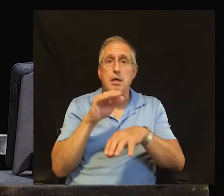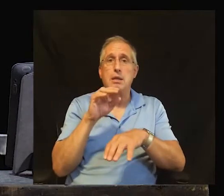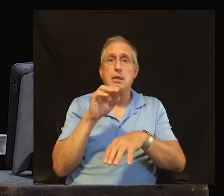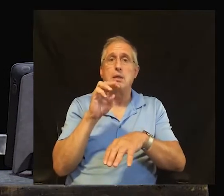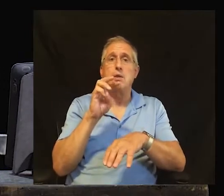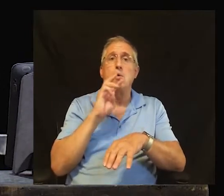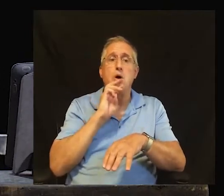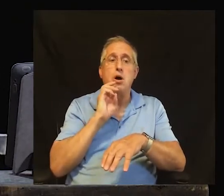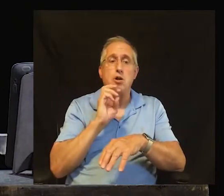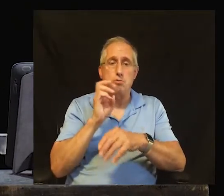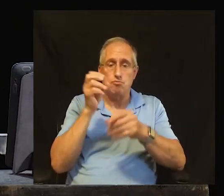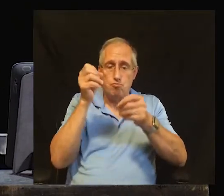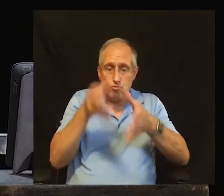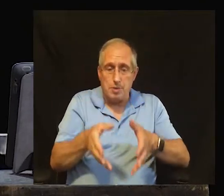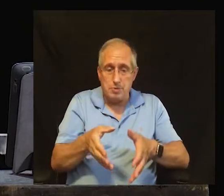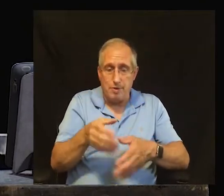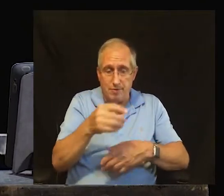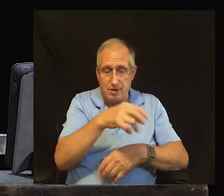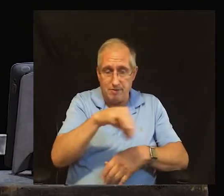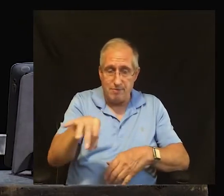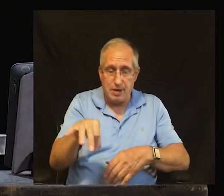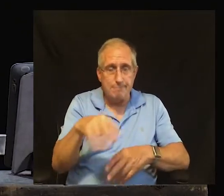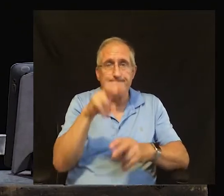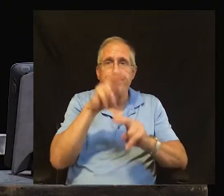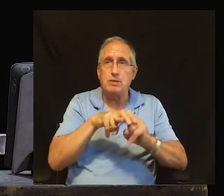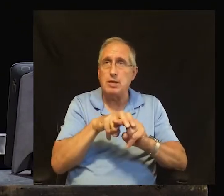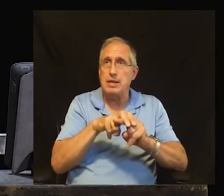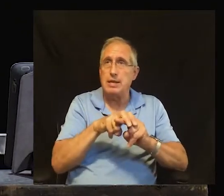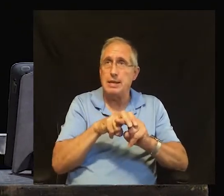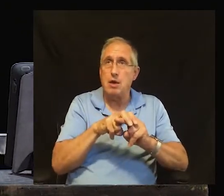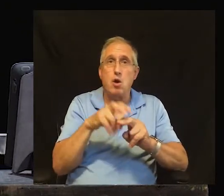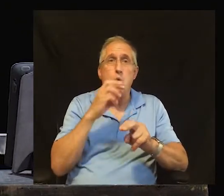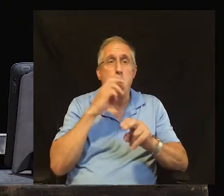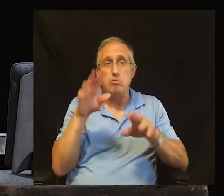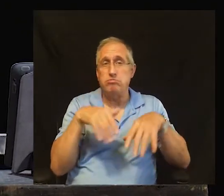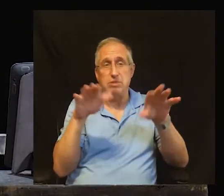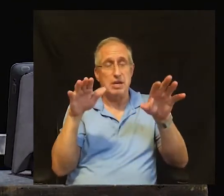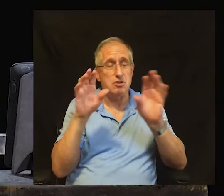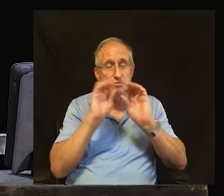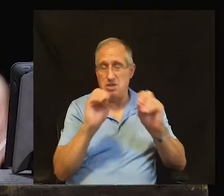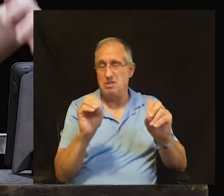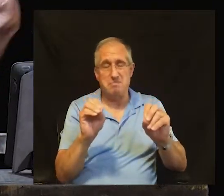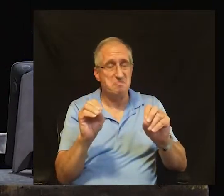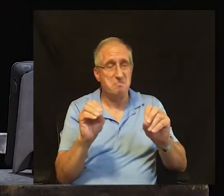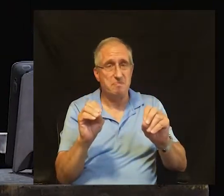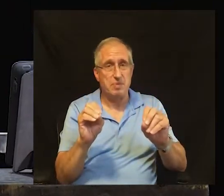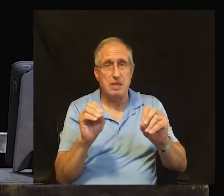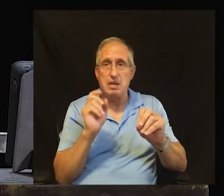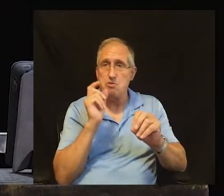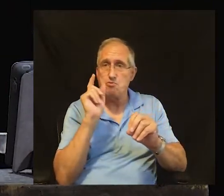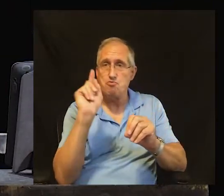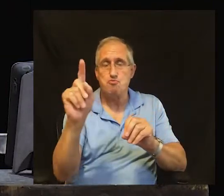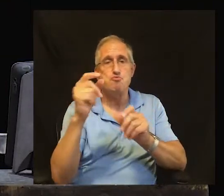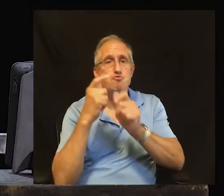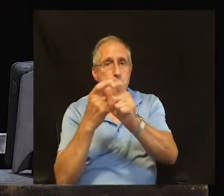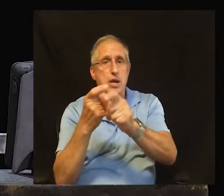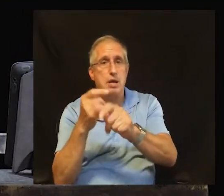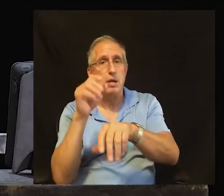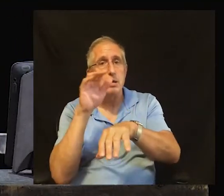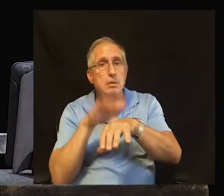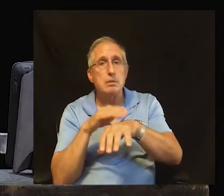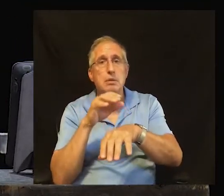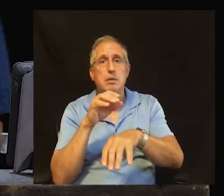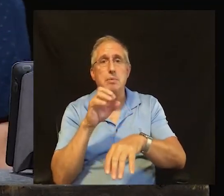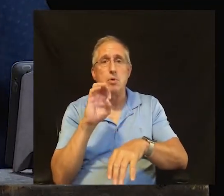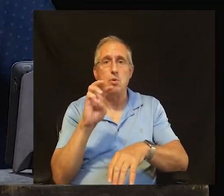back on top of the water, drops the stick off at the farmer's feet, and just sits there. Didn't splash any water on anybody because he didn't get in the water. He ran on top of the